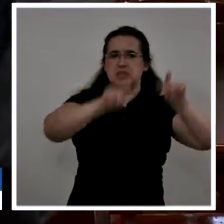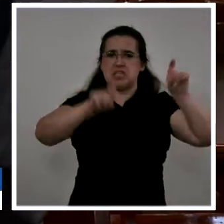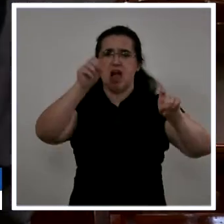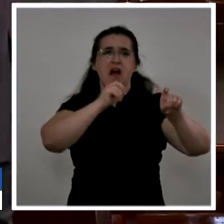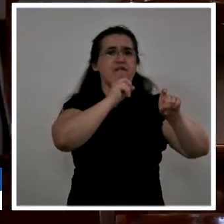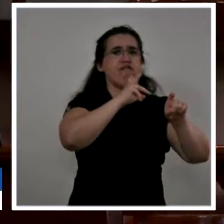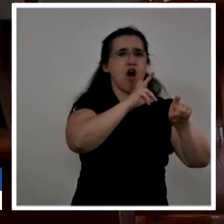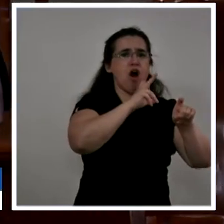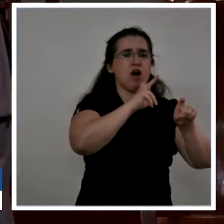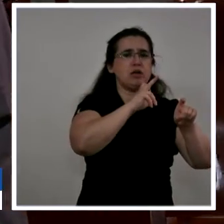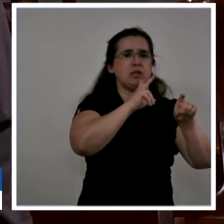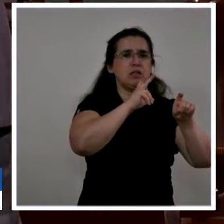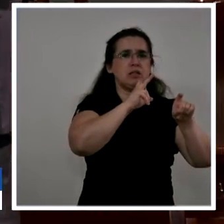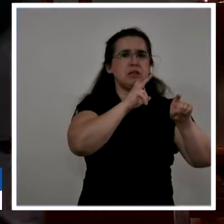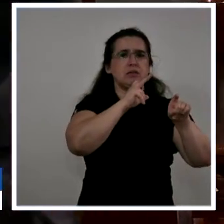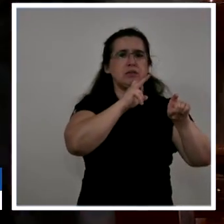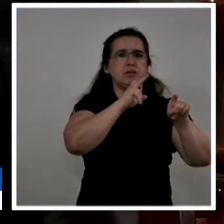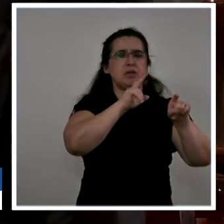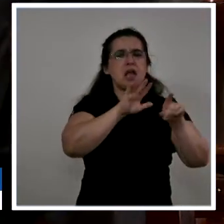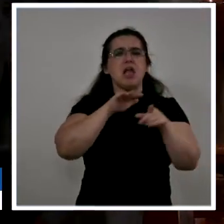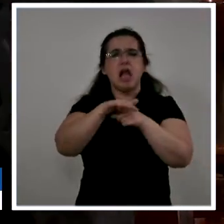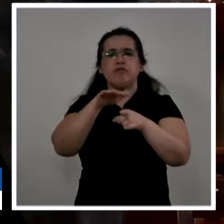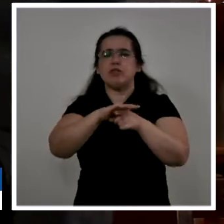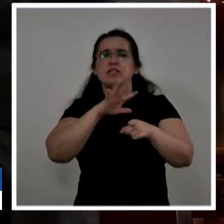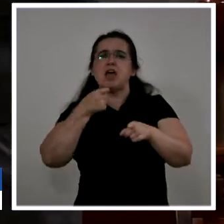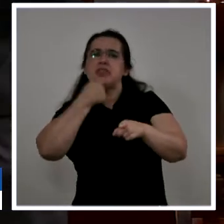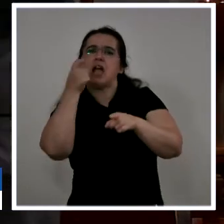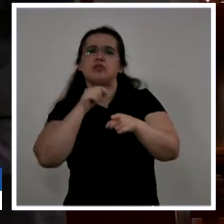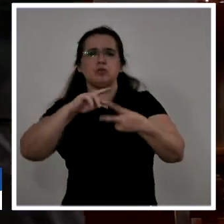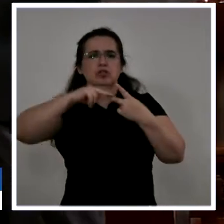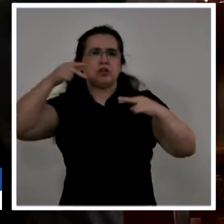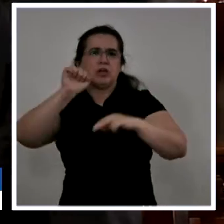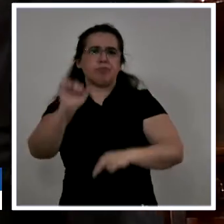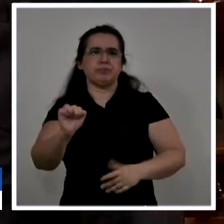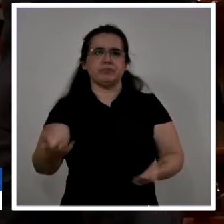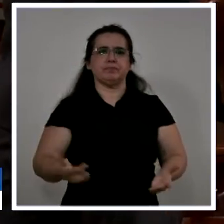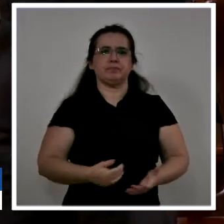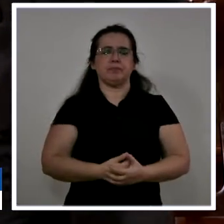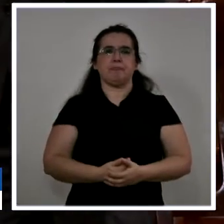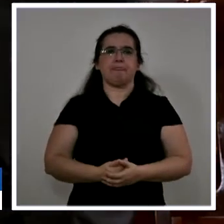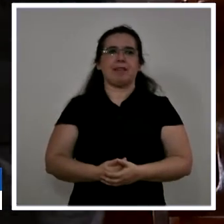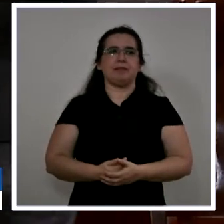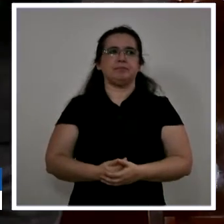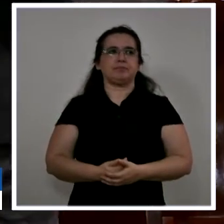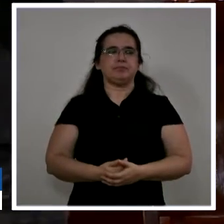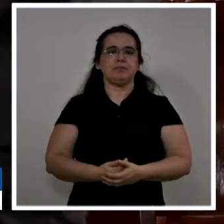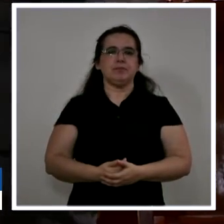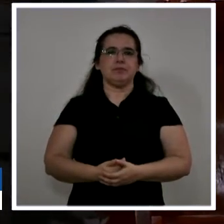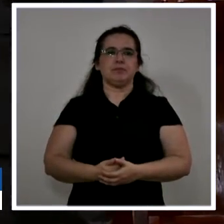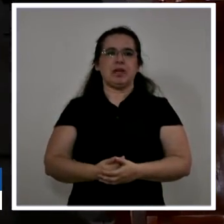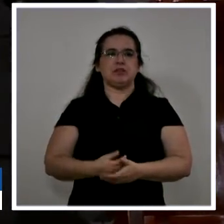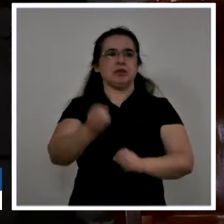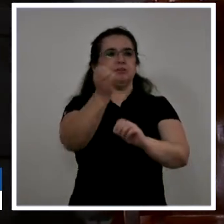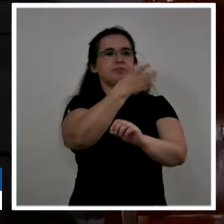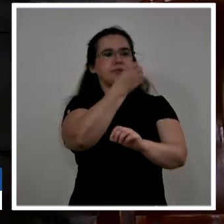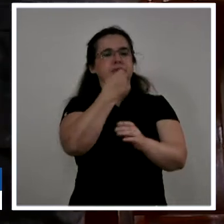they find in the grandchild mouse. São replicadas e encontramos-las também no neto. And these slides are just showing that data for that. E estes slides, na